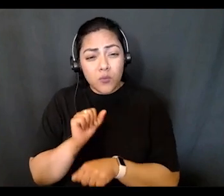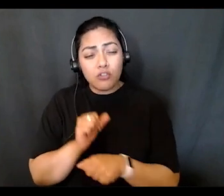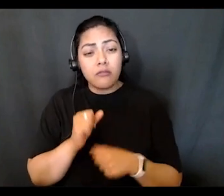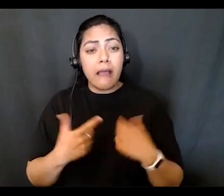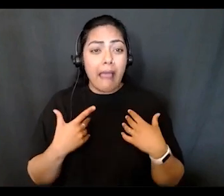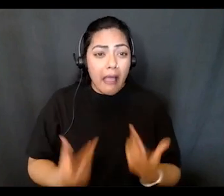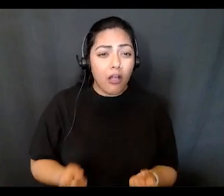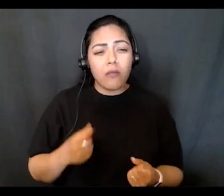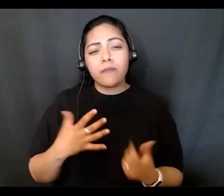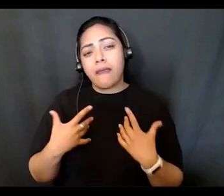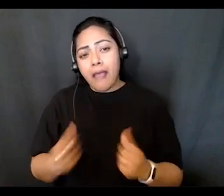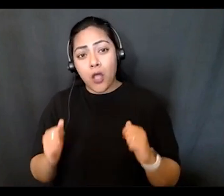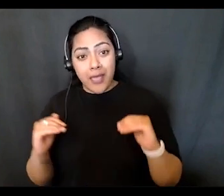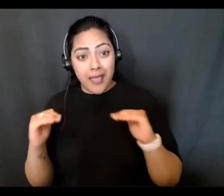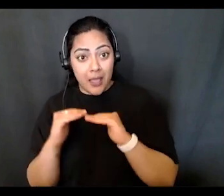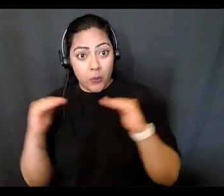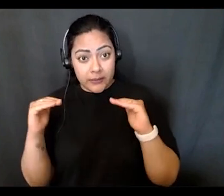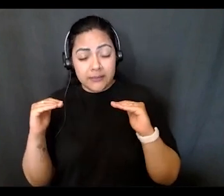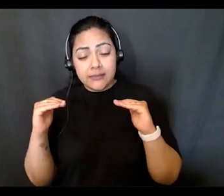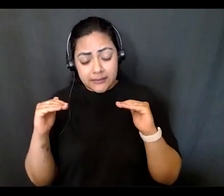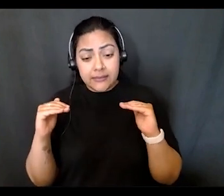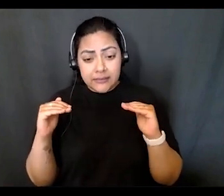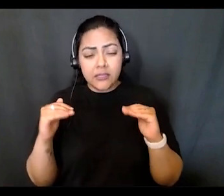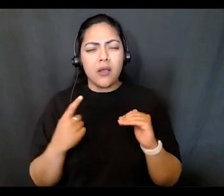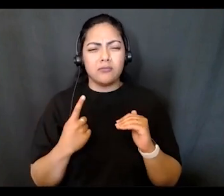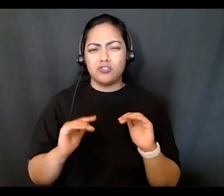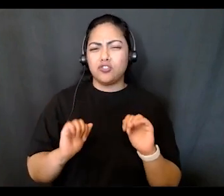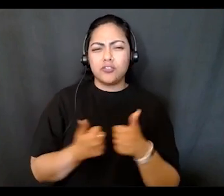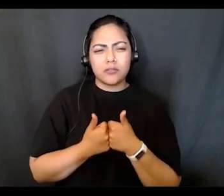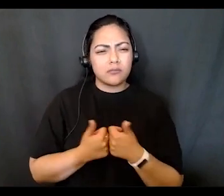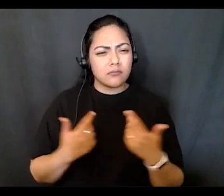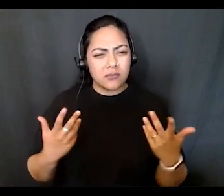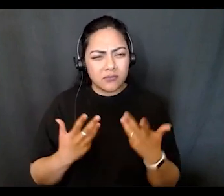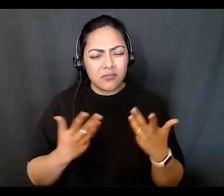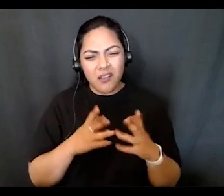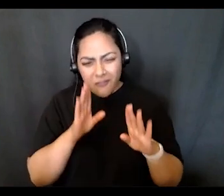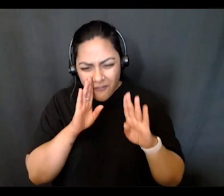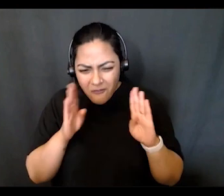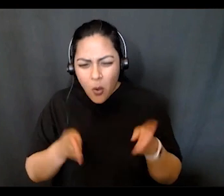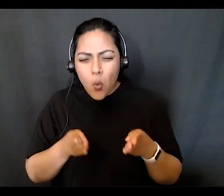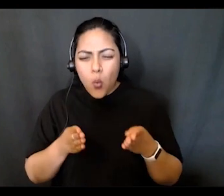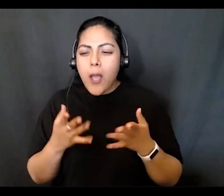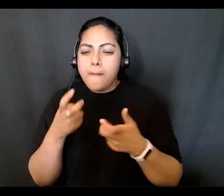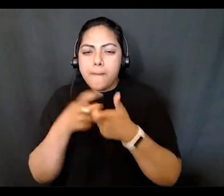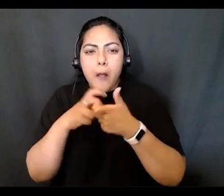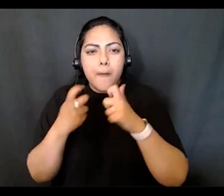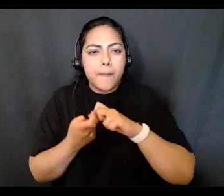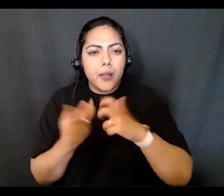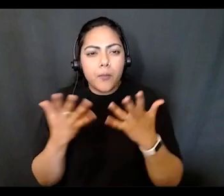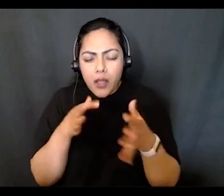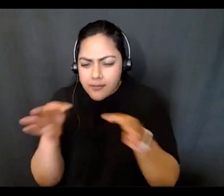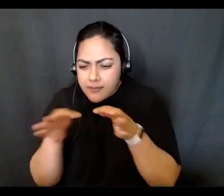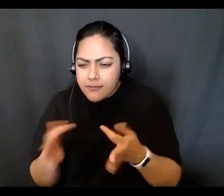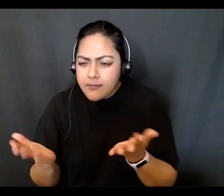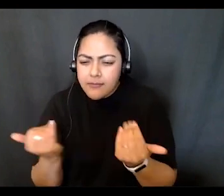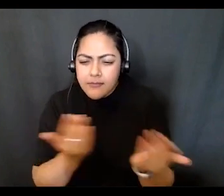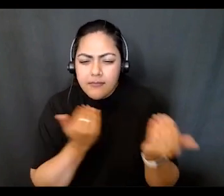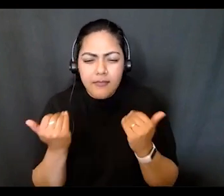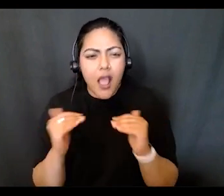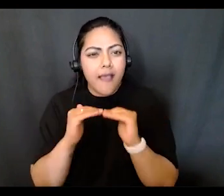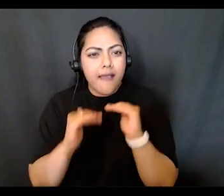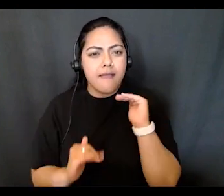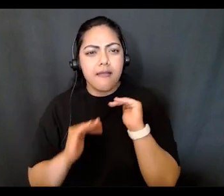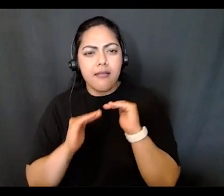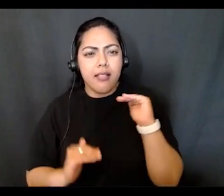equity, generally, one of the challenges is that we really focus a lot on describing the problems and describing how